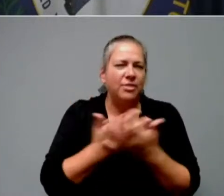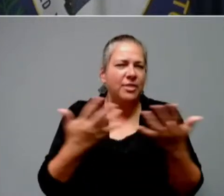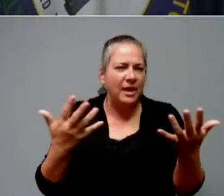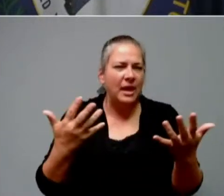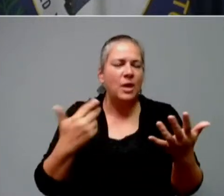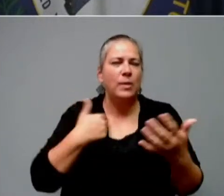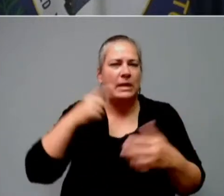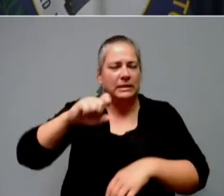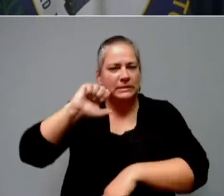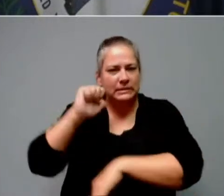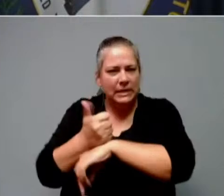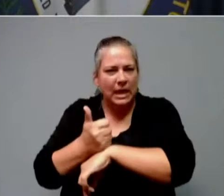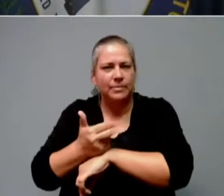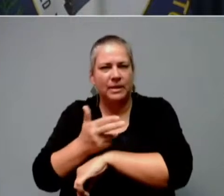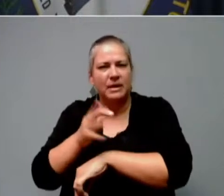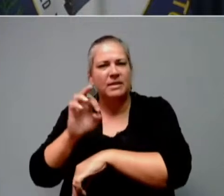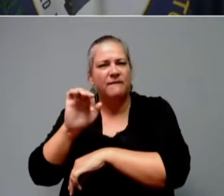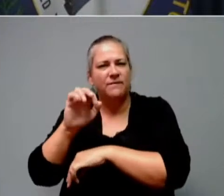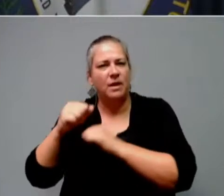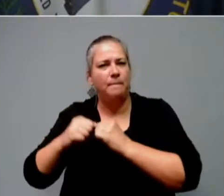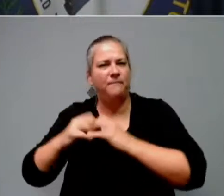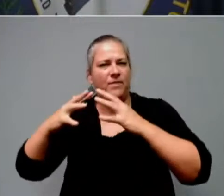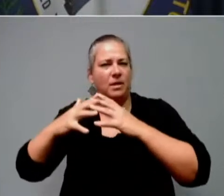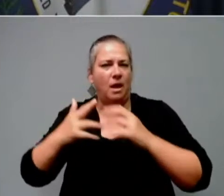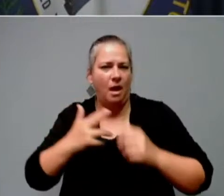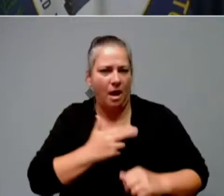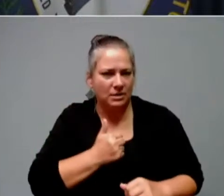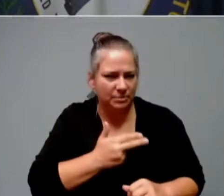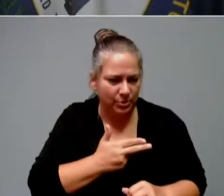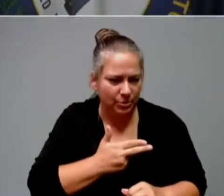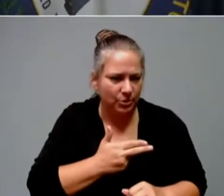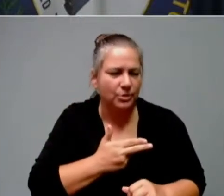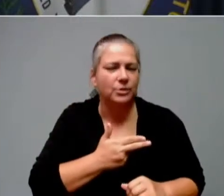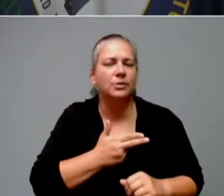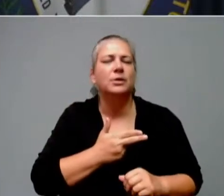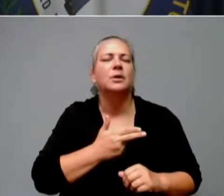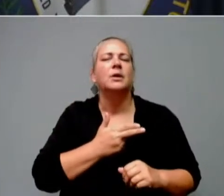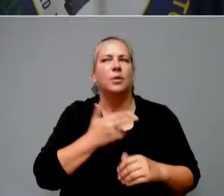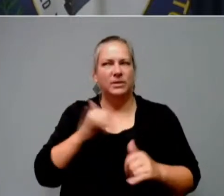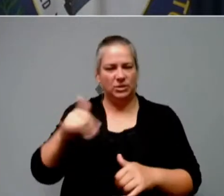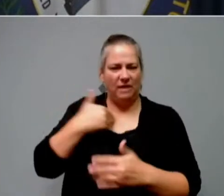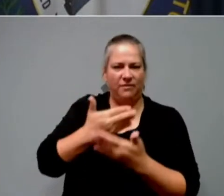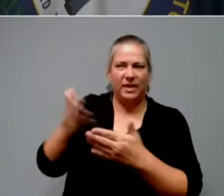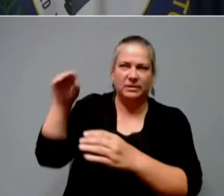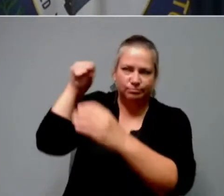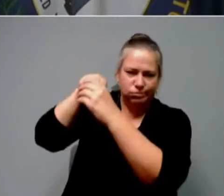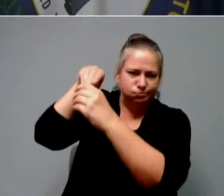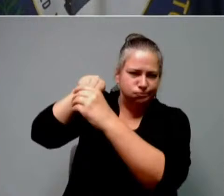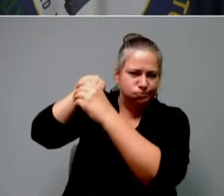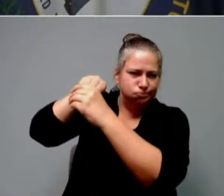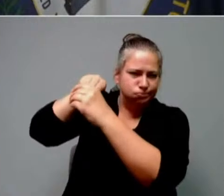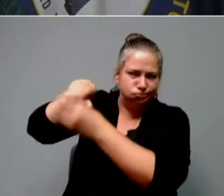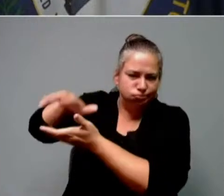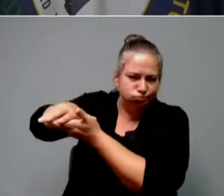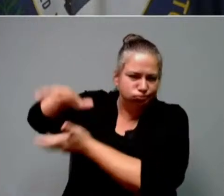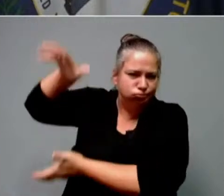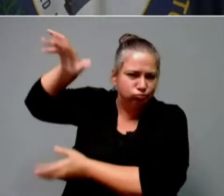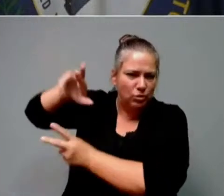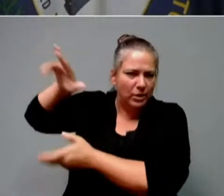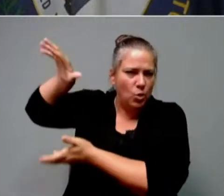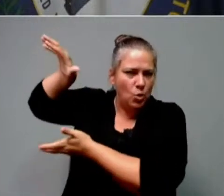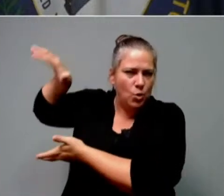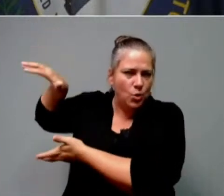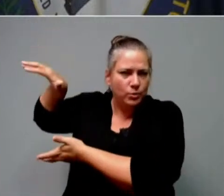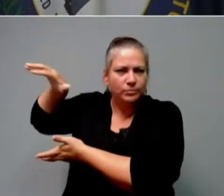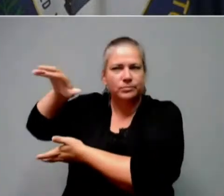field hospital. It is stored at our Department of Public Health warehouse. We could get it up in a short period of time, but we'd have to make sure